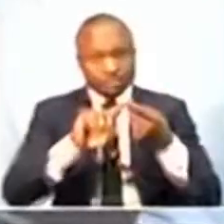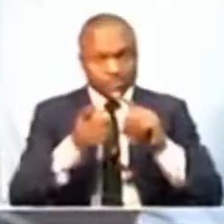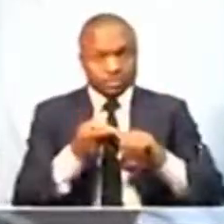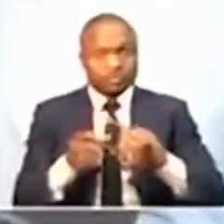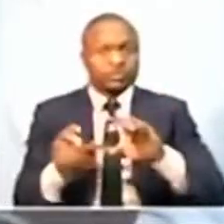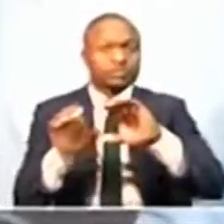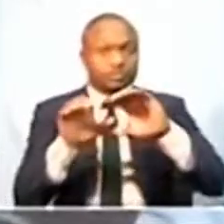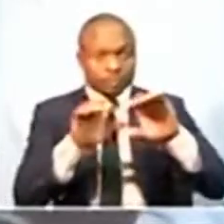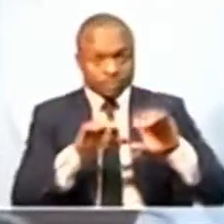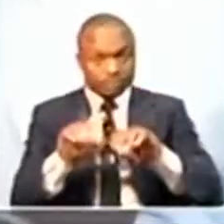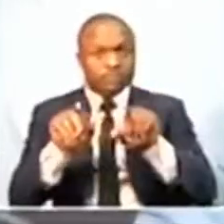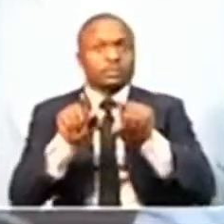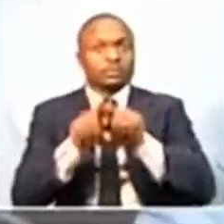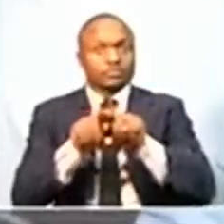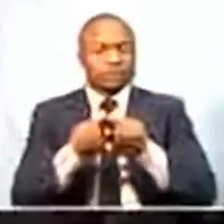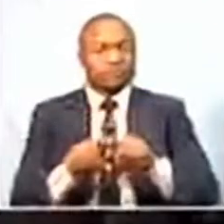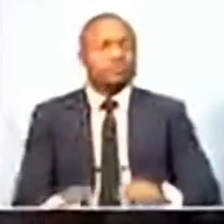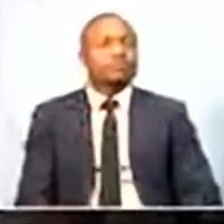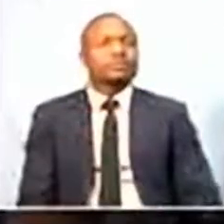same.